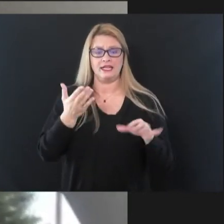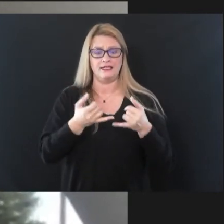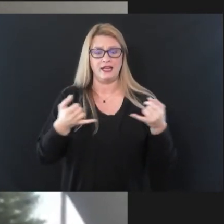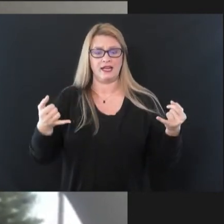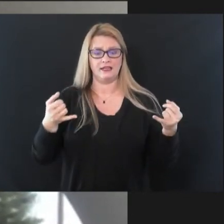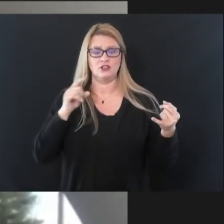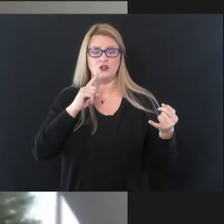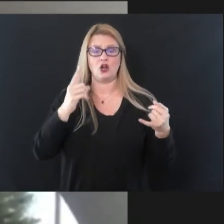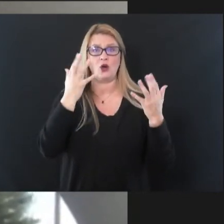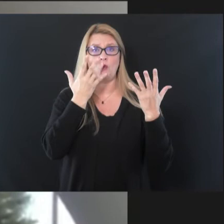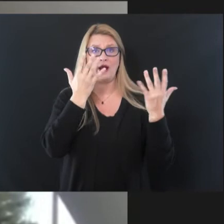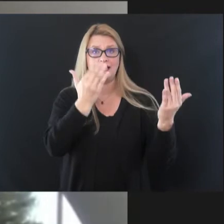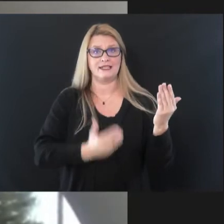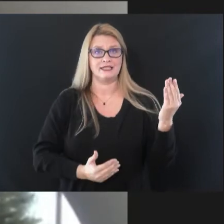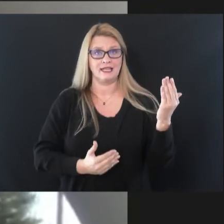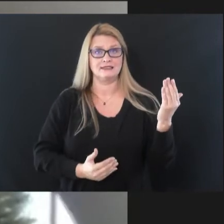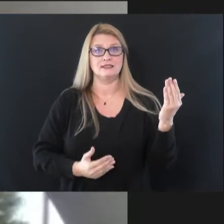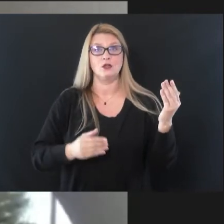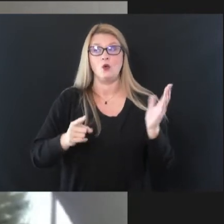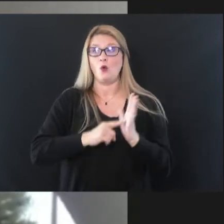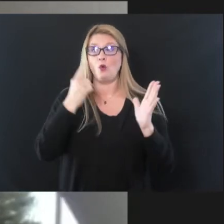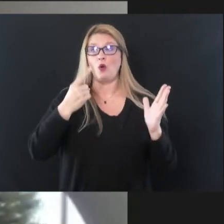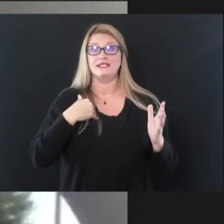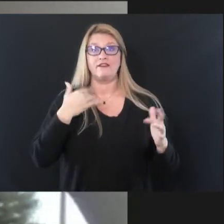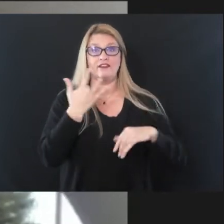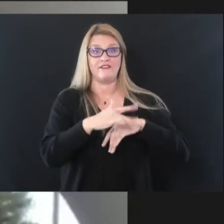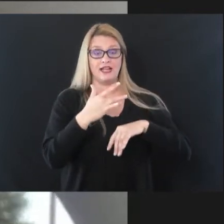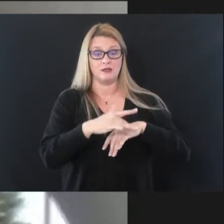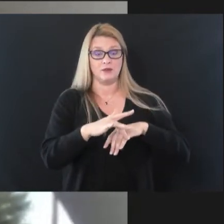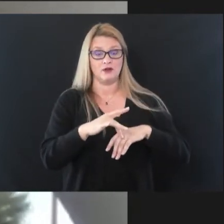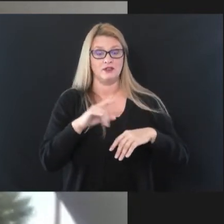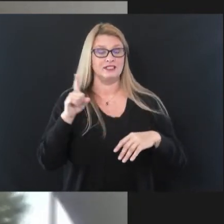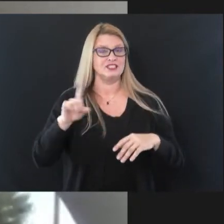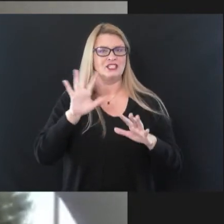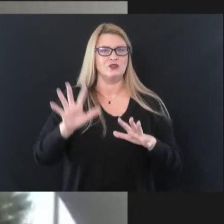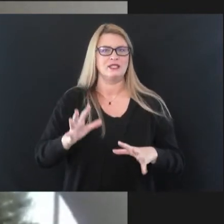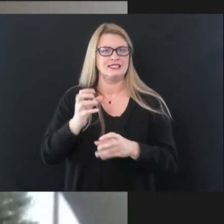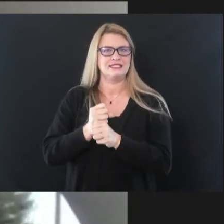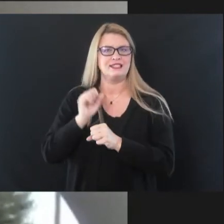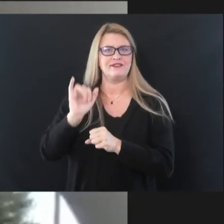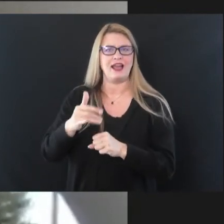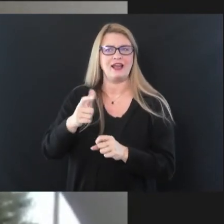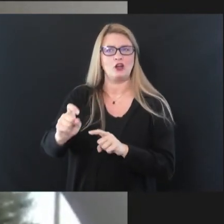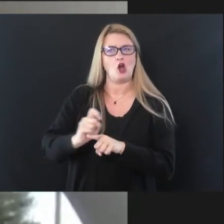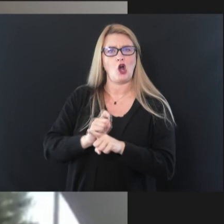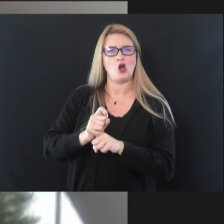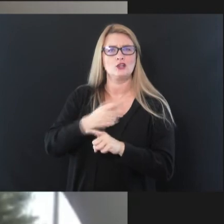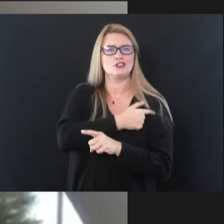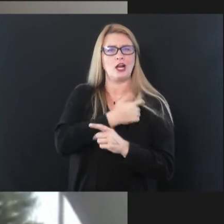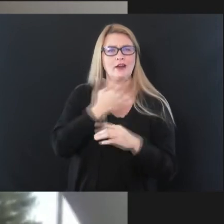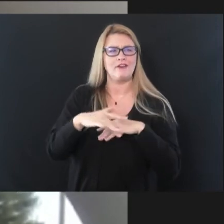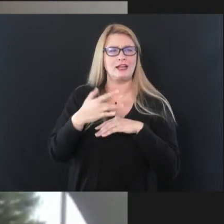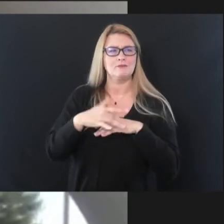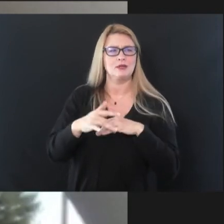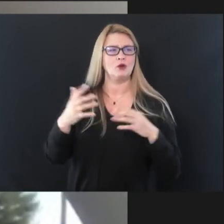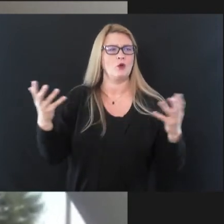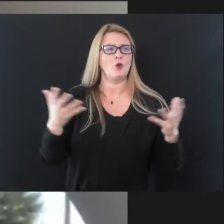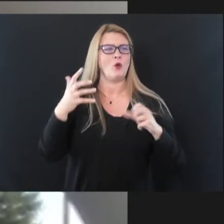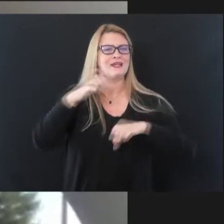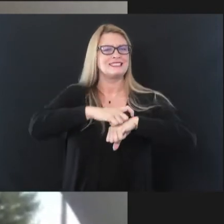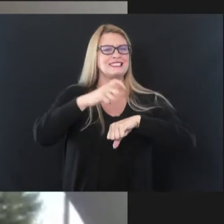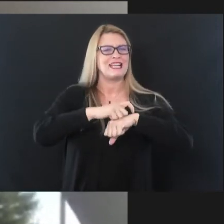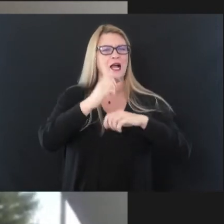a waiting list. As soon as there's a shot available, we'll get it to you. But she hasn't gotten that call yet that there is a shot. So what's the timeline to